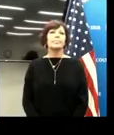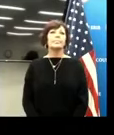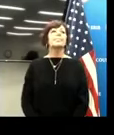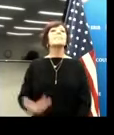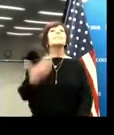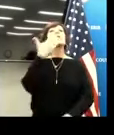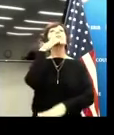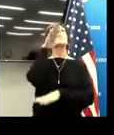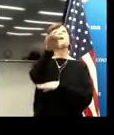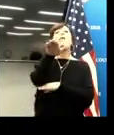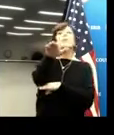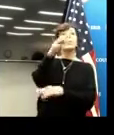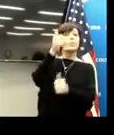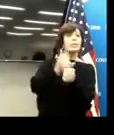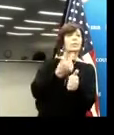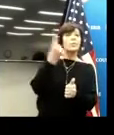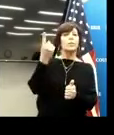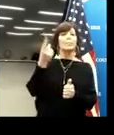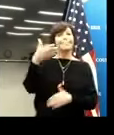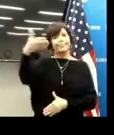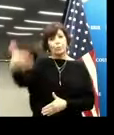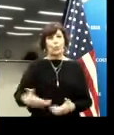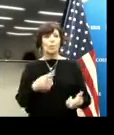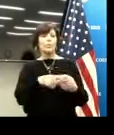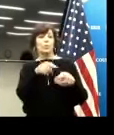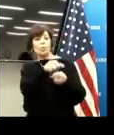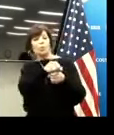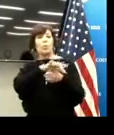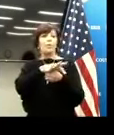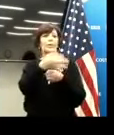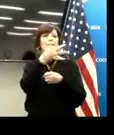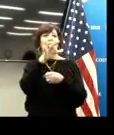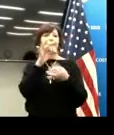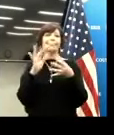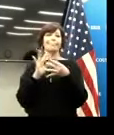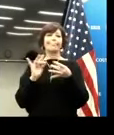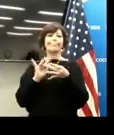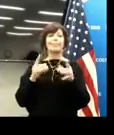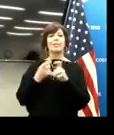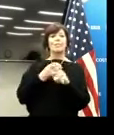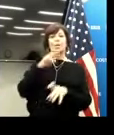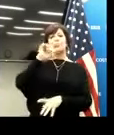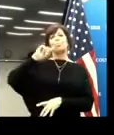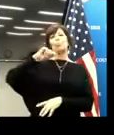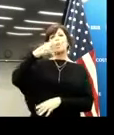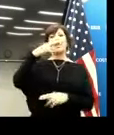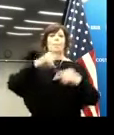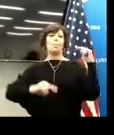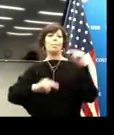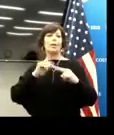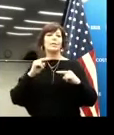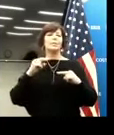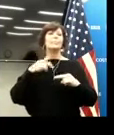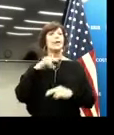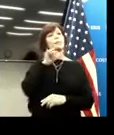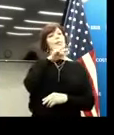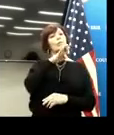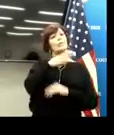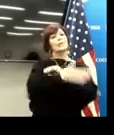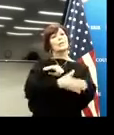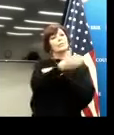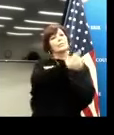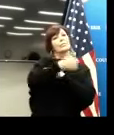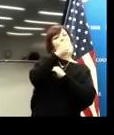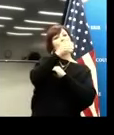Good afternoon, everyone, and welcome to a COVID-19 briefing from the Rath Building. Of course, I'm Erie County Executive Mark Poloncarz, joined